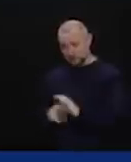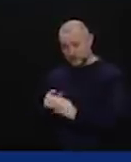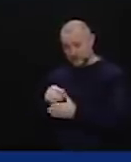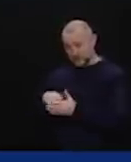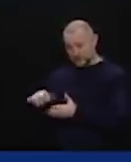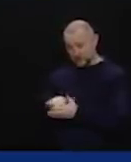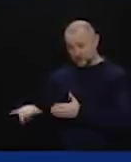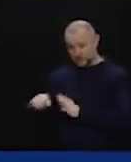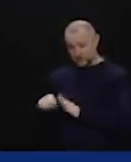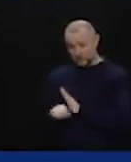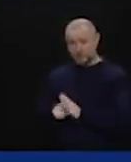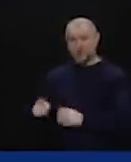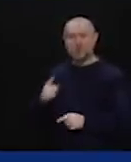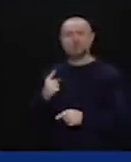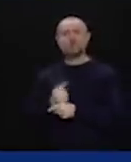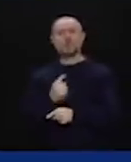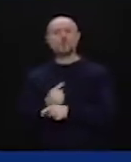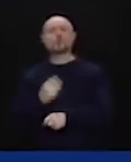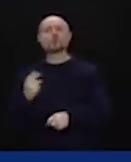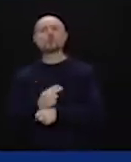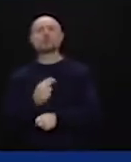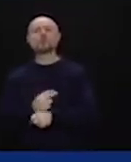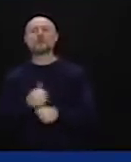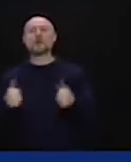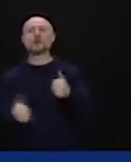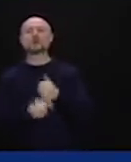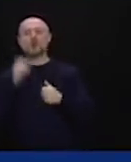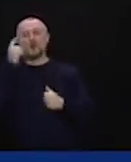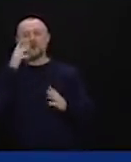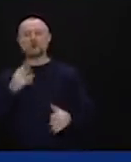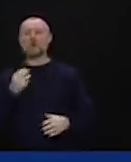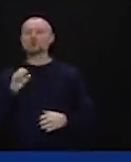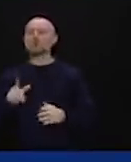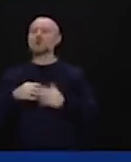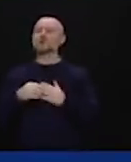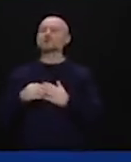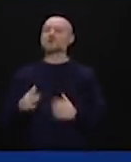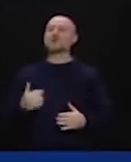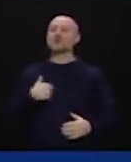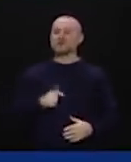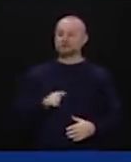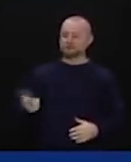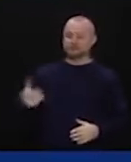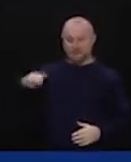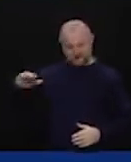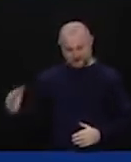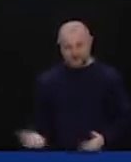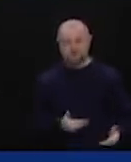used for the right things under Governor Hochul's leadership. So without further ado, let me call on the governor.